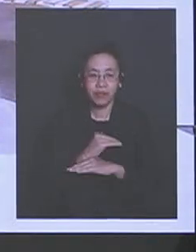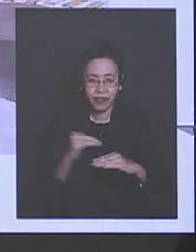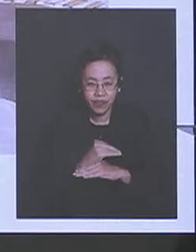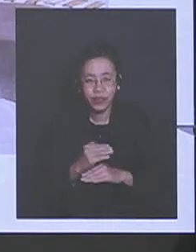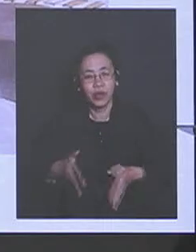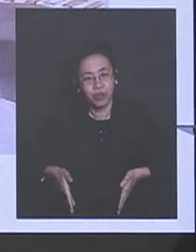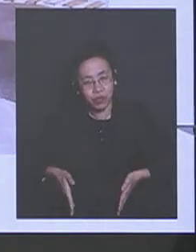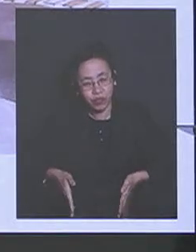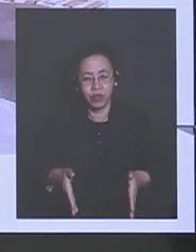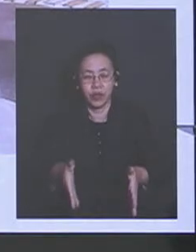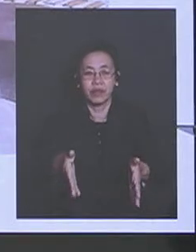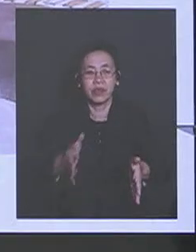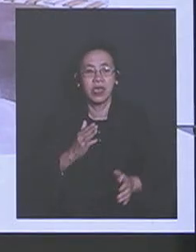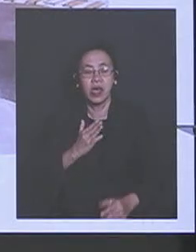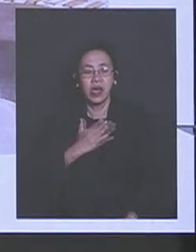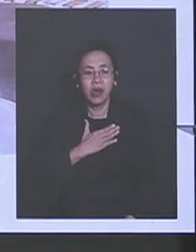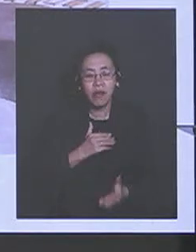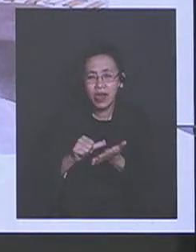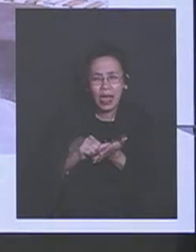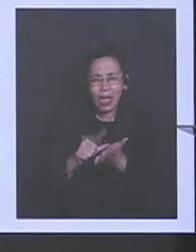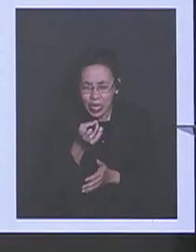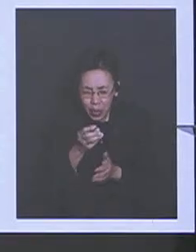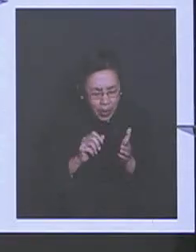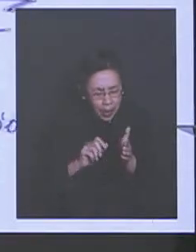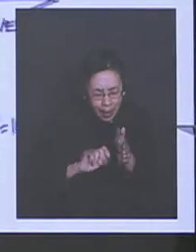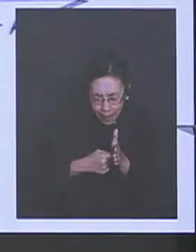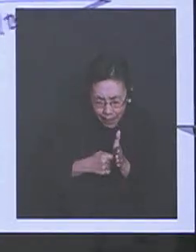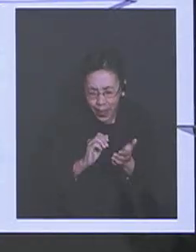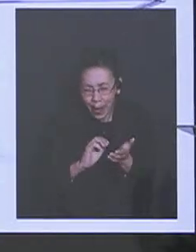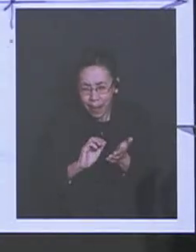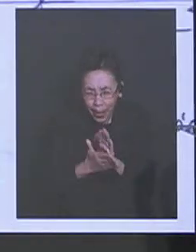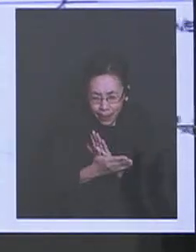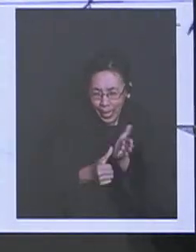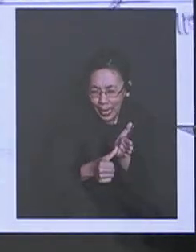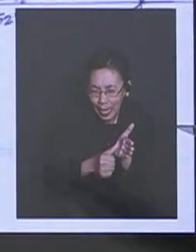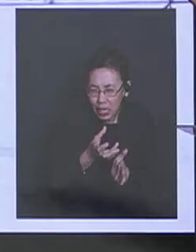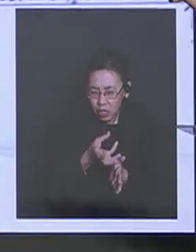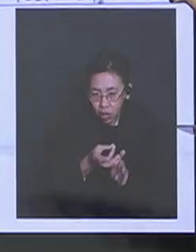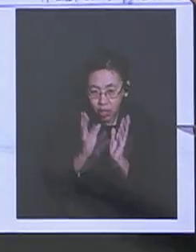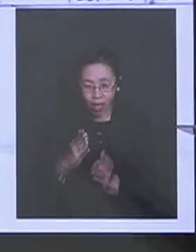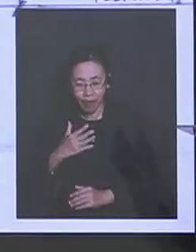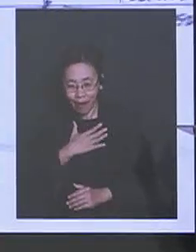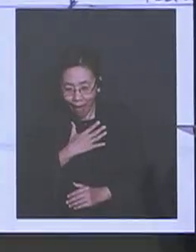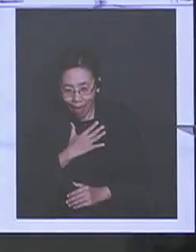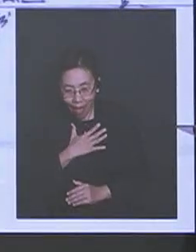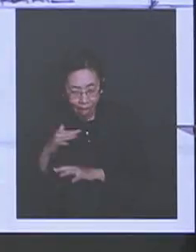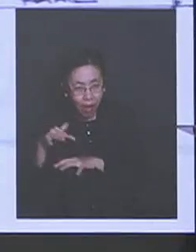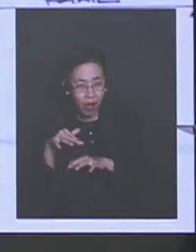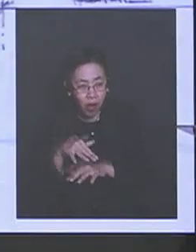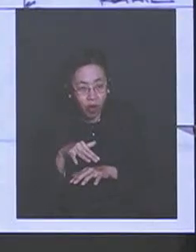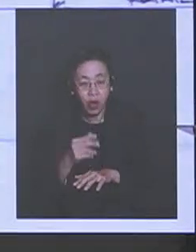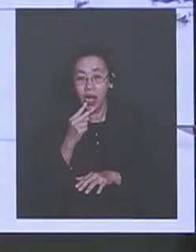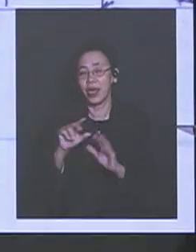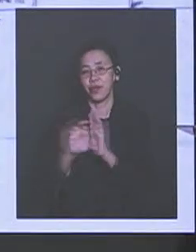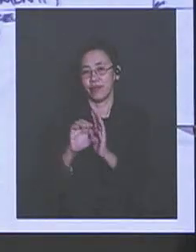relatively small changes you can make that space more inviting, feel safer. This is a sketch of the High